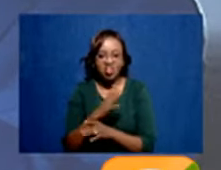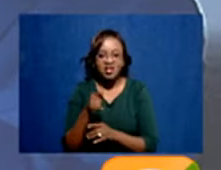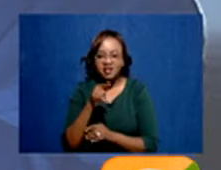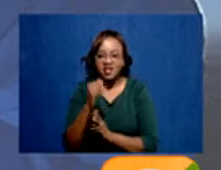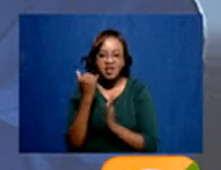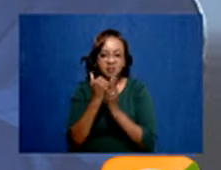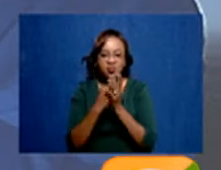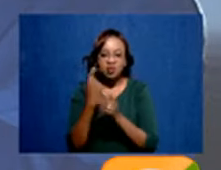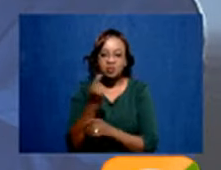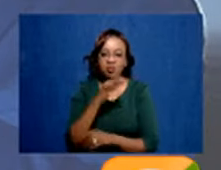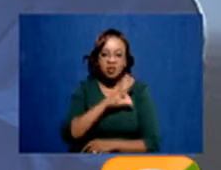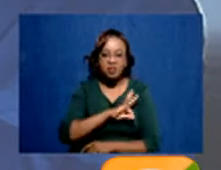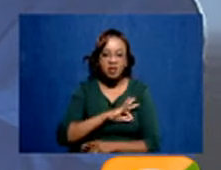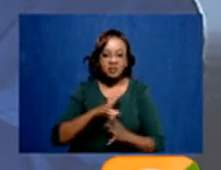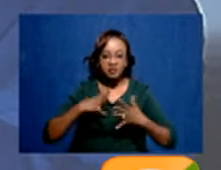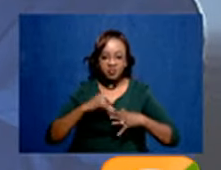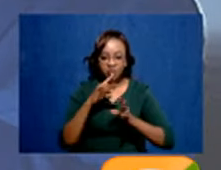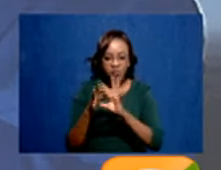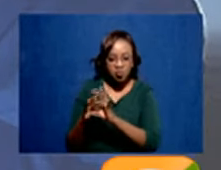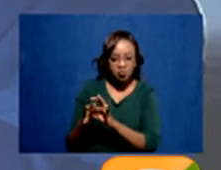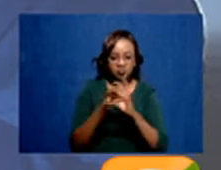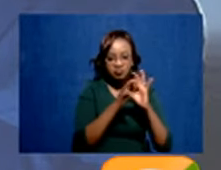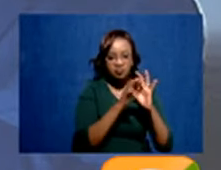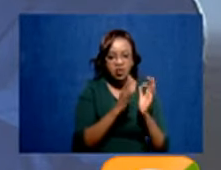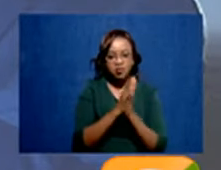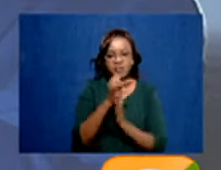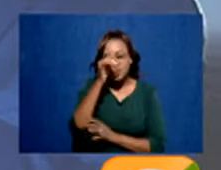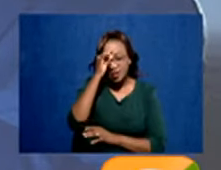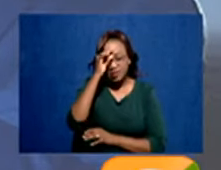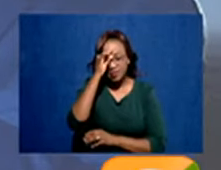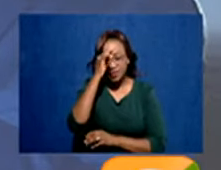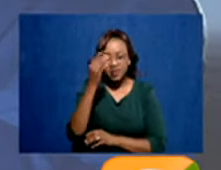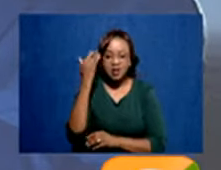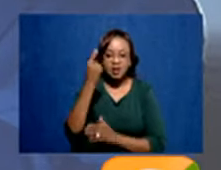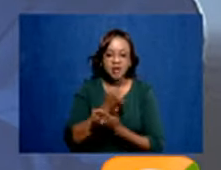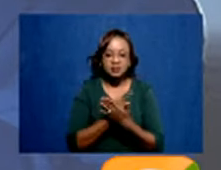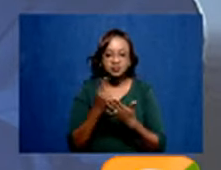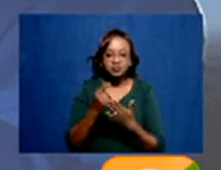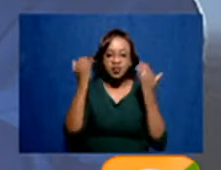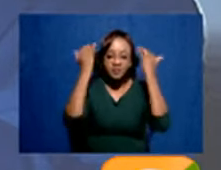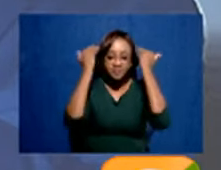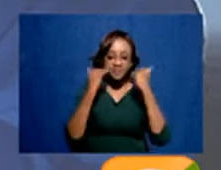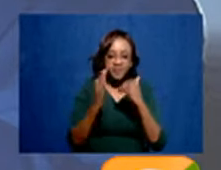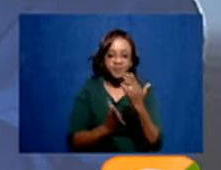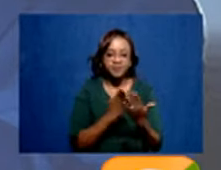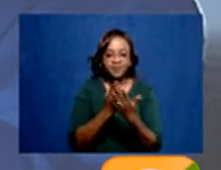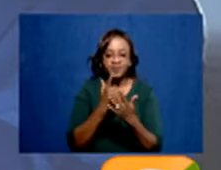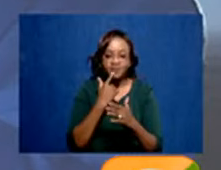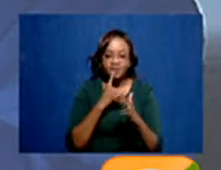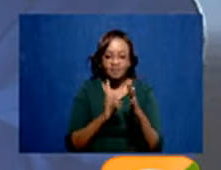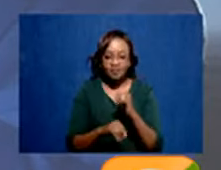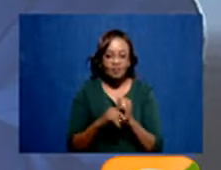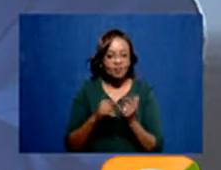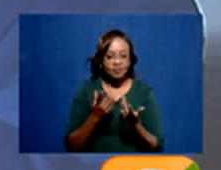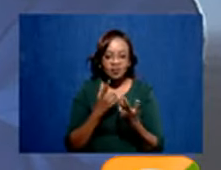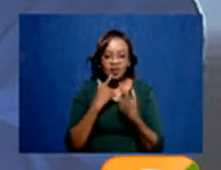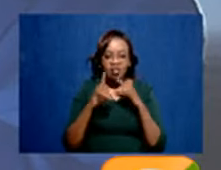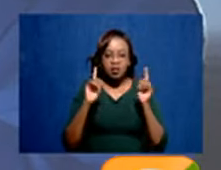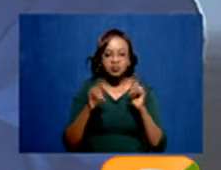meant to benefit people with close links to the government. Last week, the Court of Appeal declined to stay a High Court judgment, which